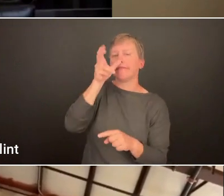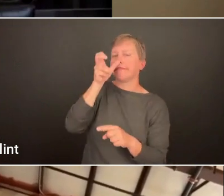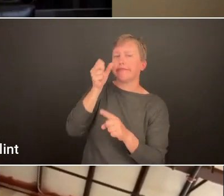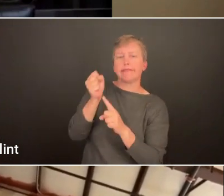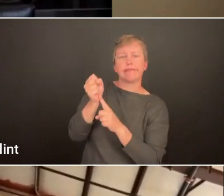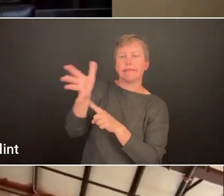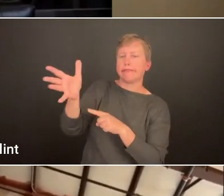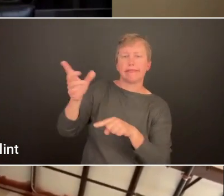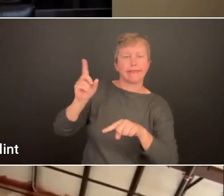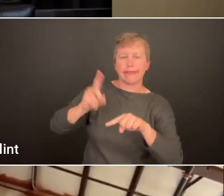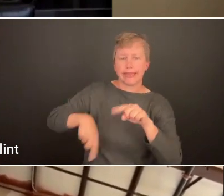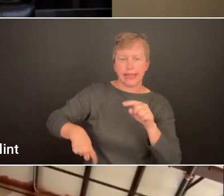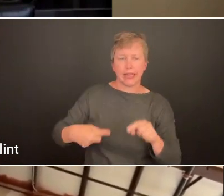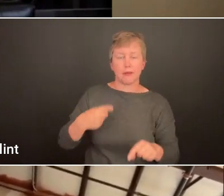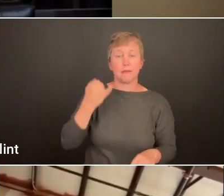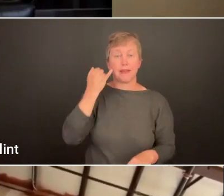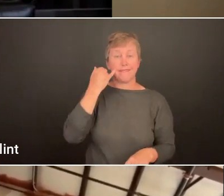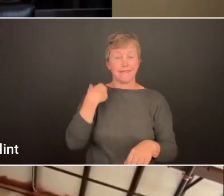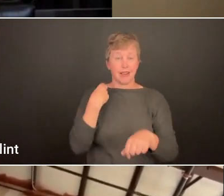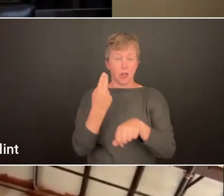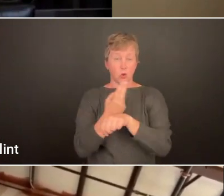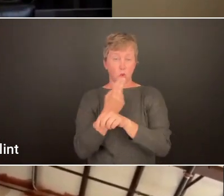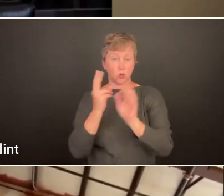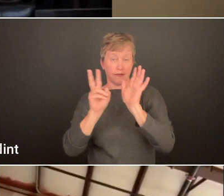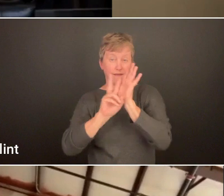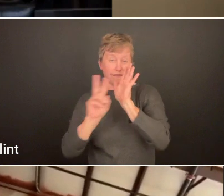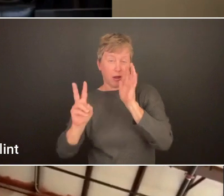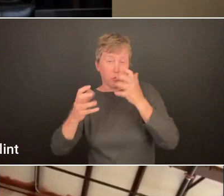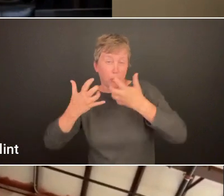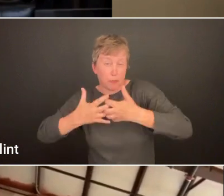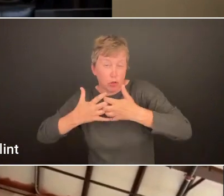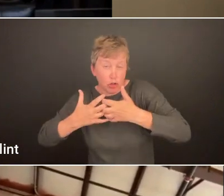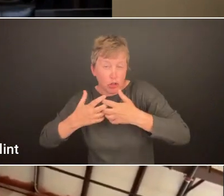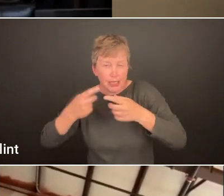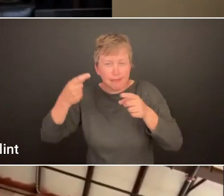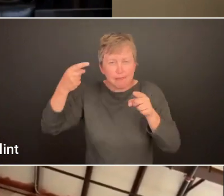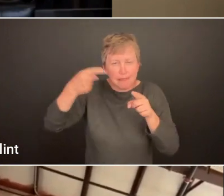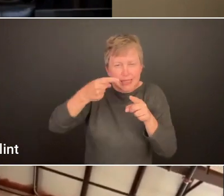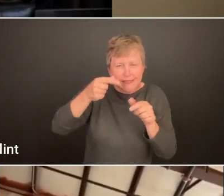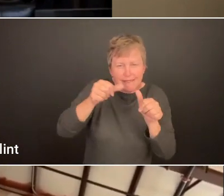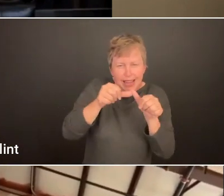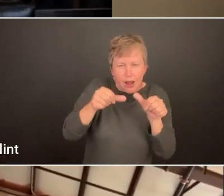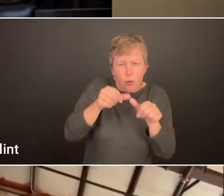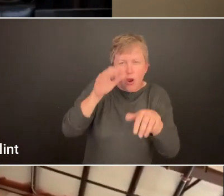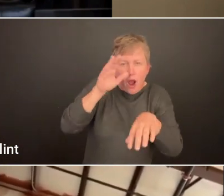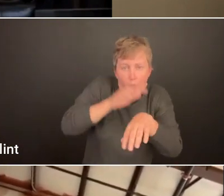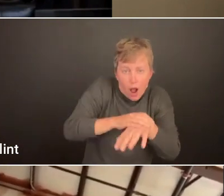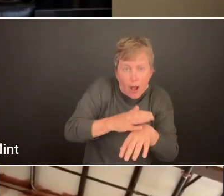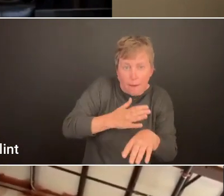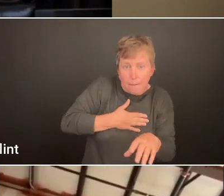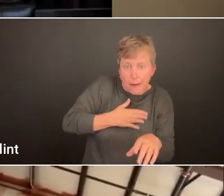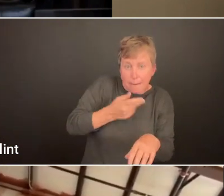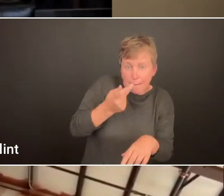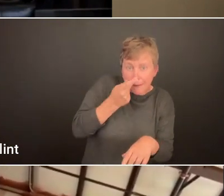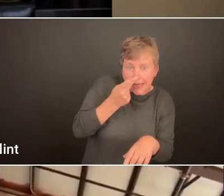orgasm, or I have found using a vibrator in a certain area on my penis is where I have best results in